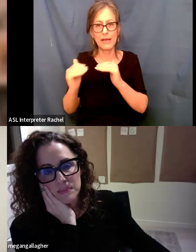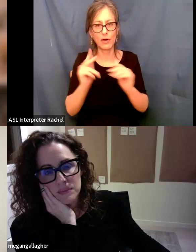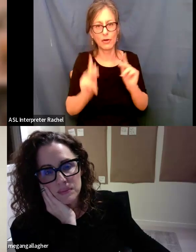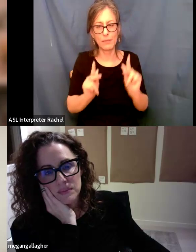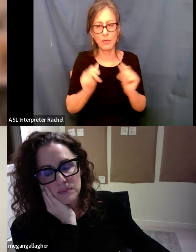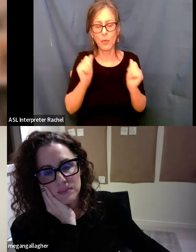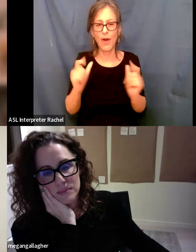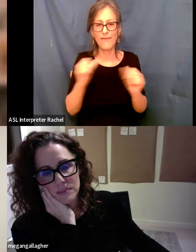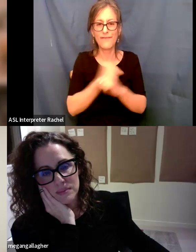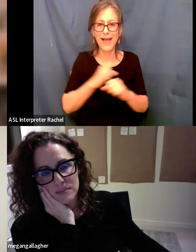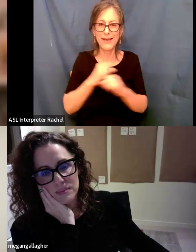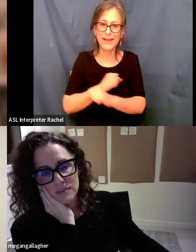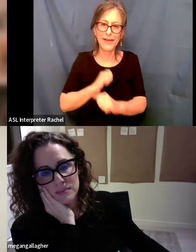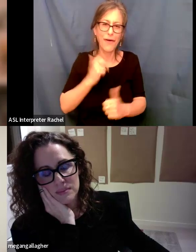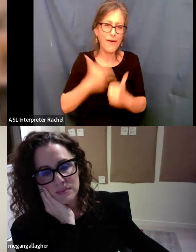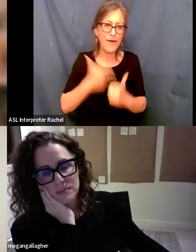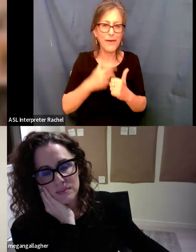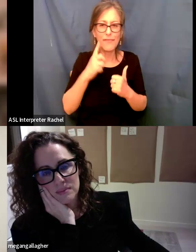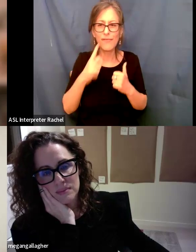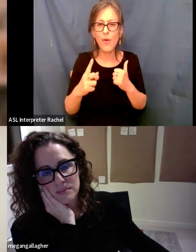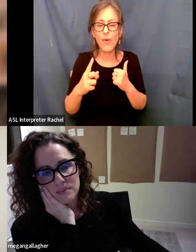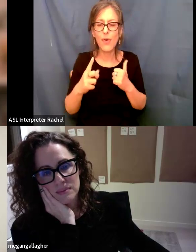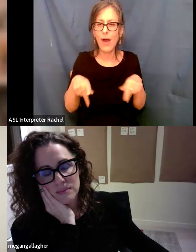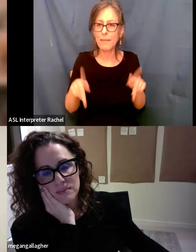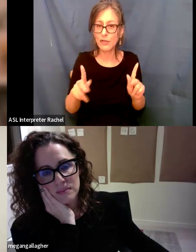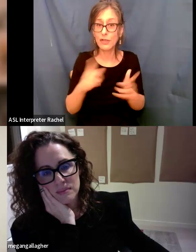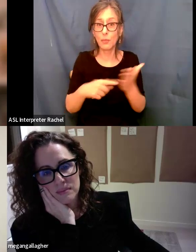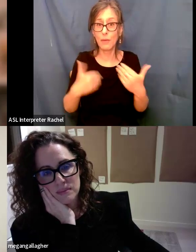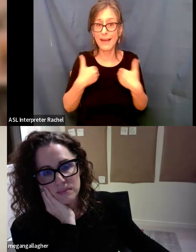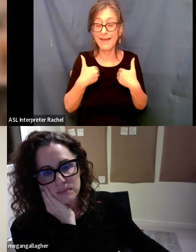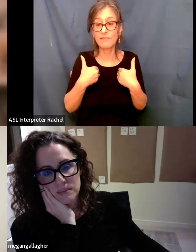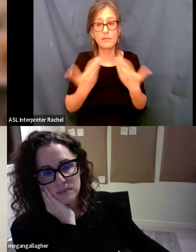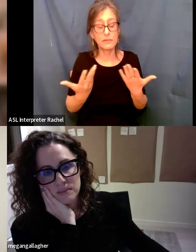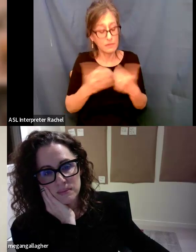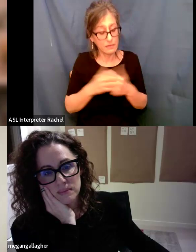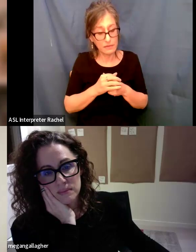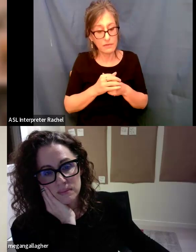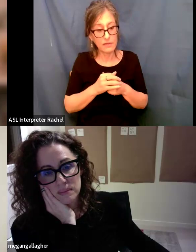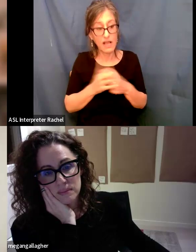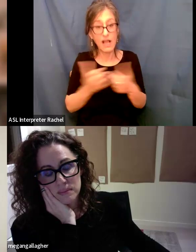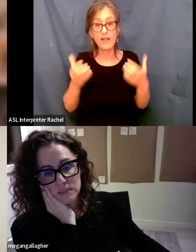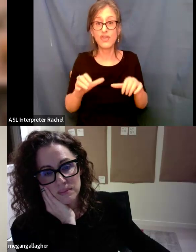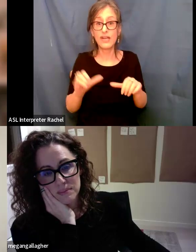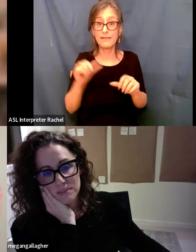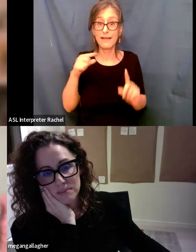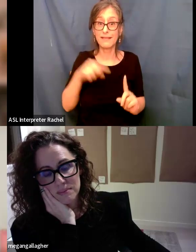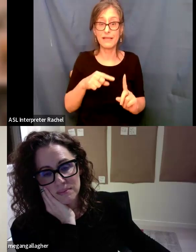we're all fighting so hard for the opportunities we do get. And like, an opportunity like this is